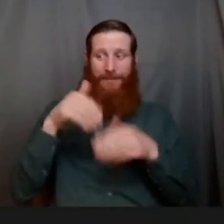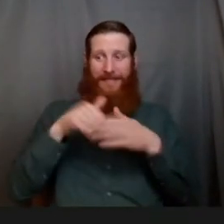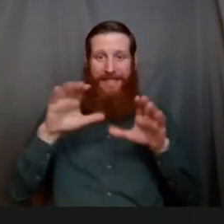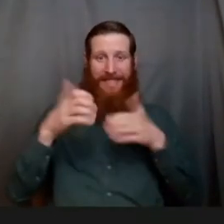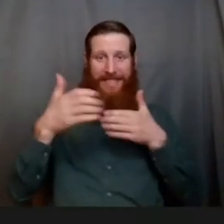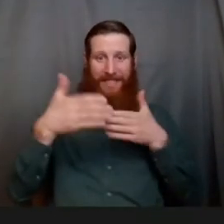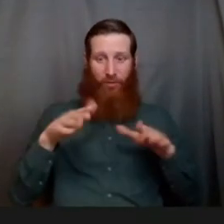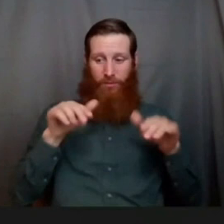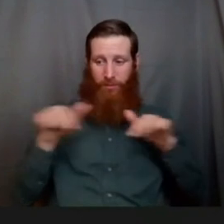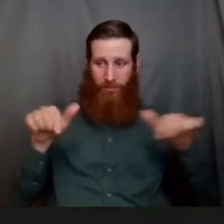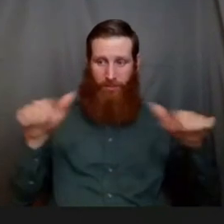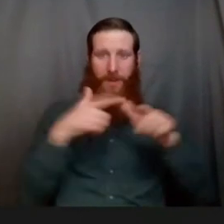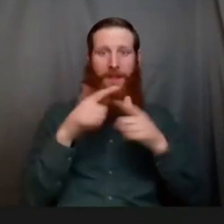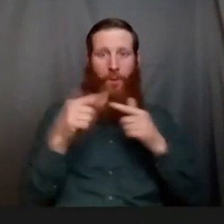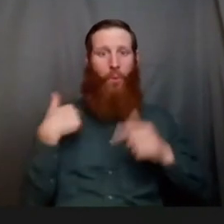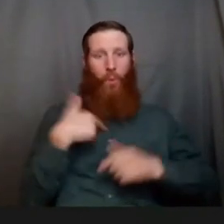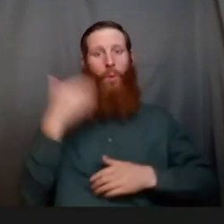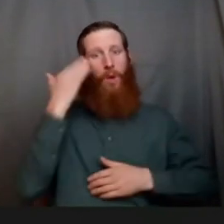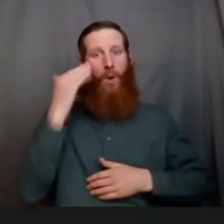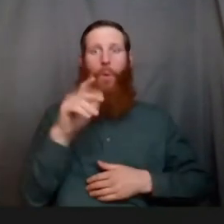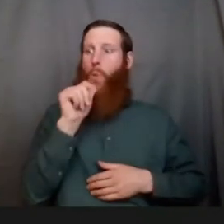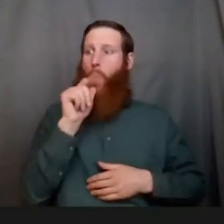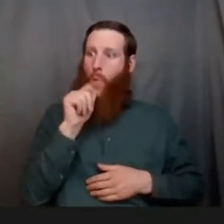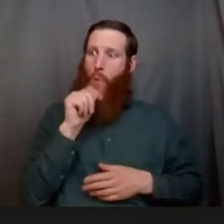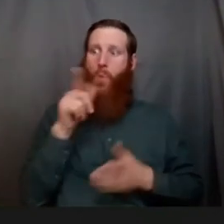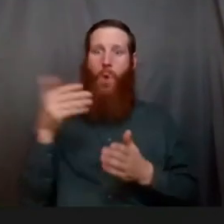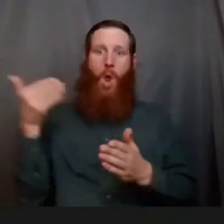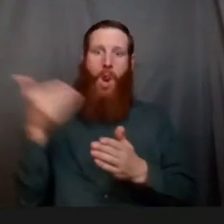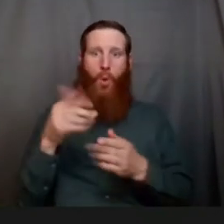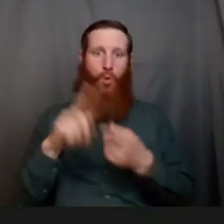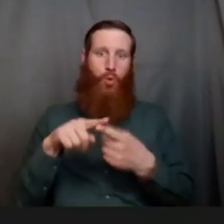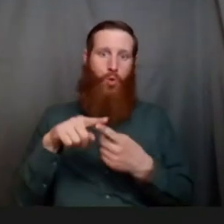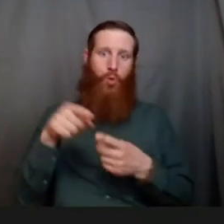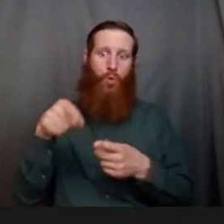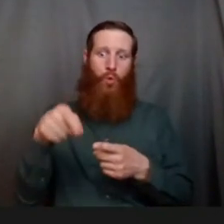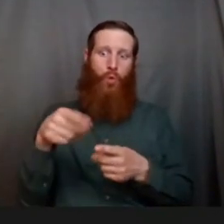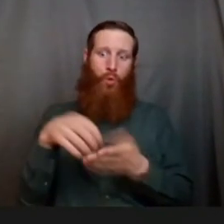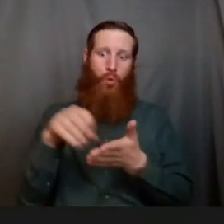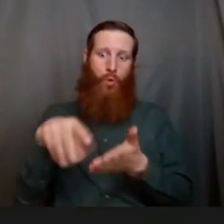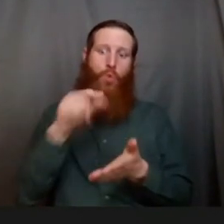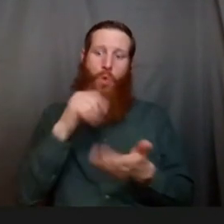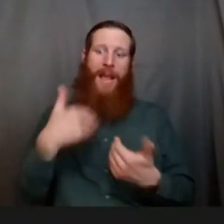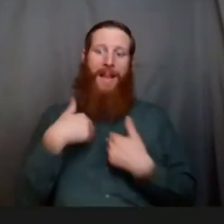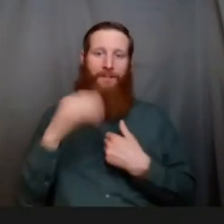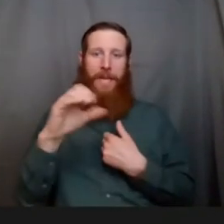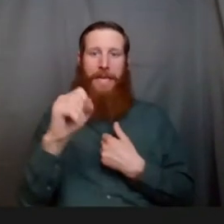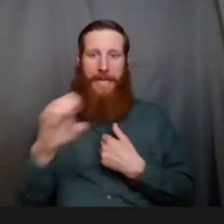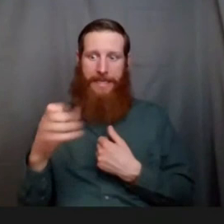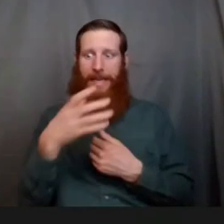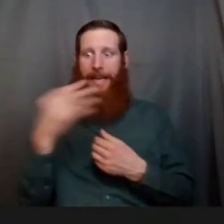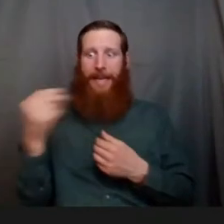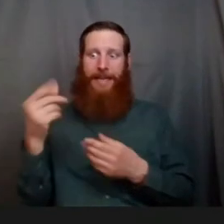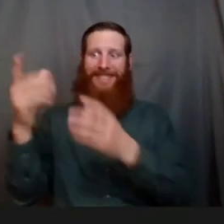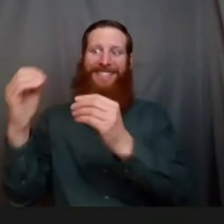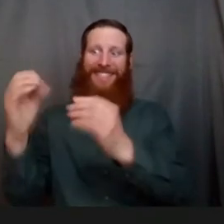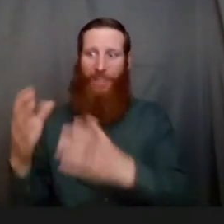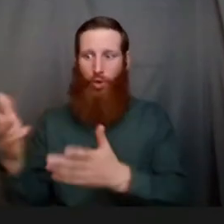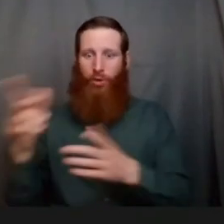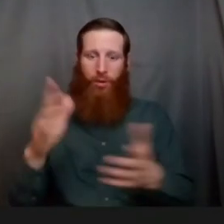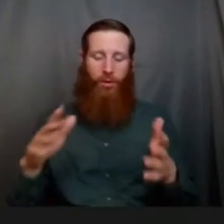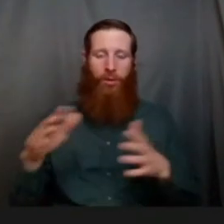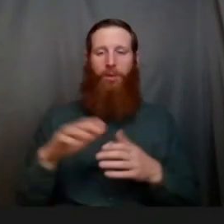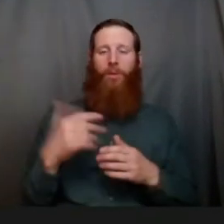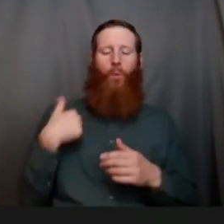know which students were most proximally close to that student and of course the teacher. And so we would be